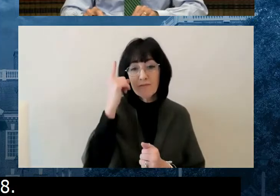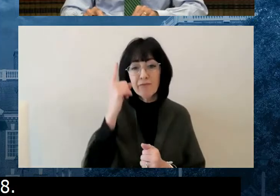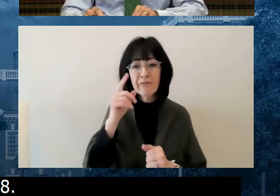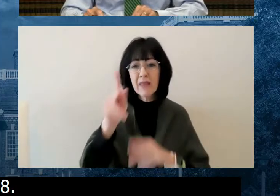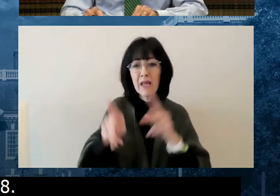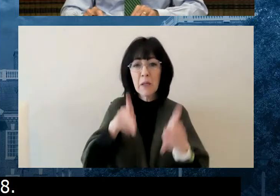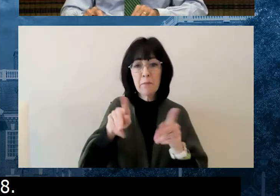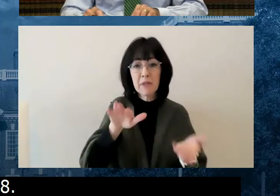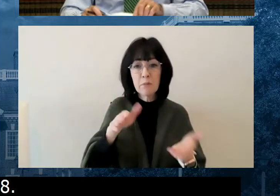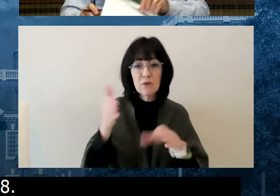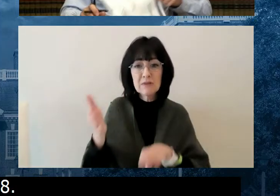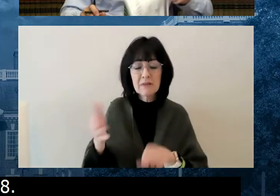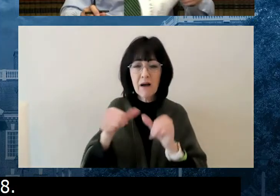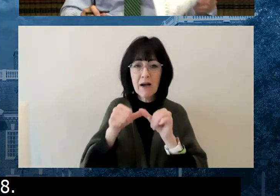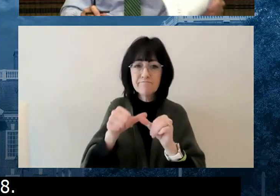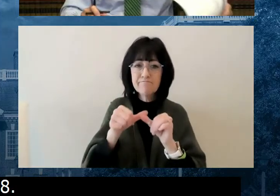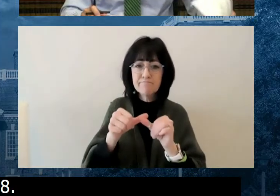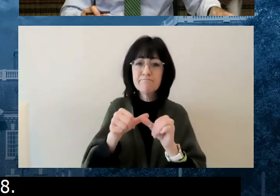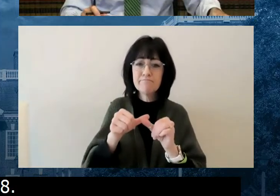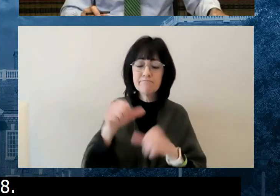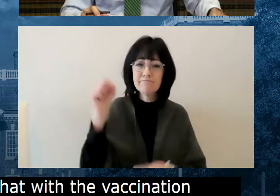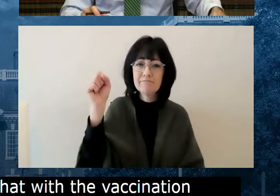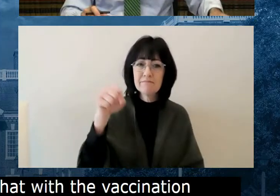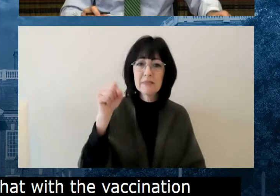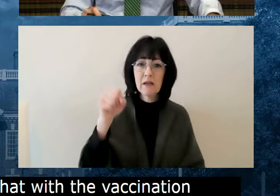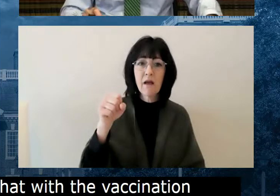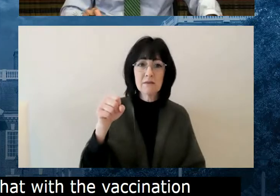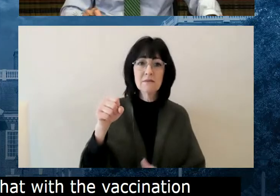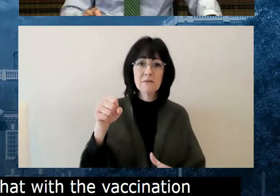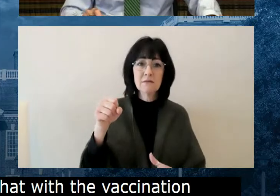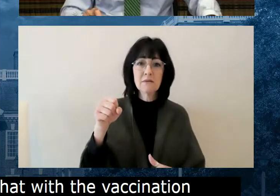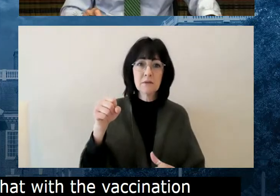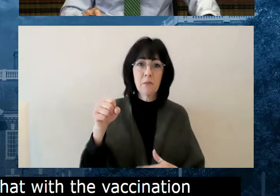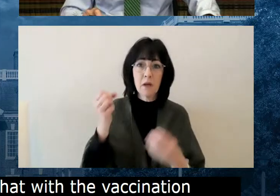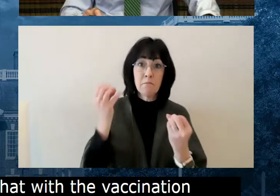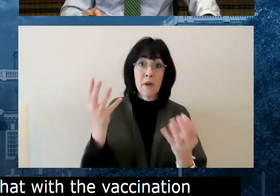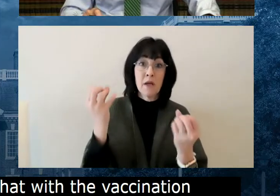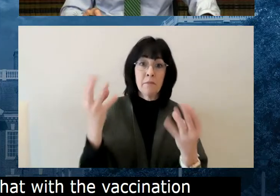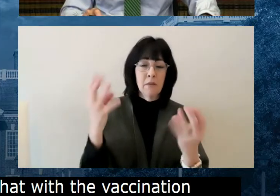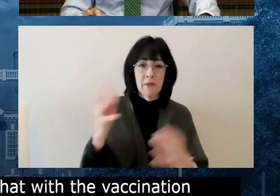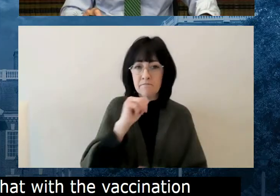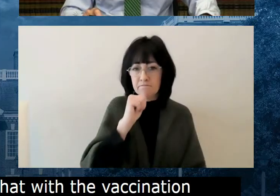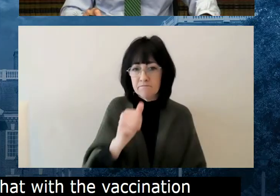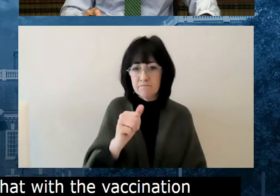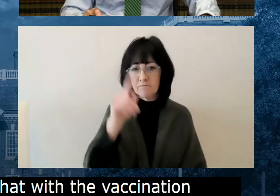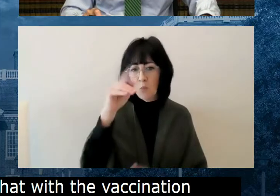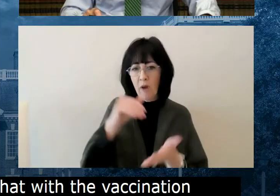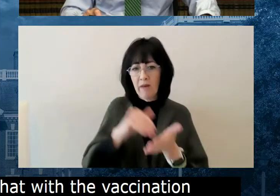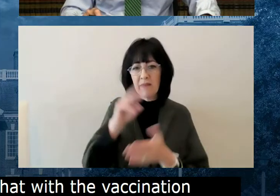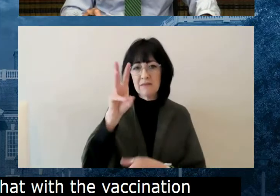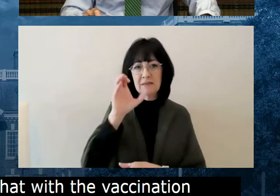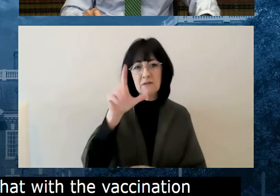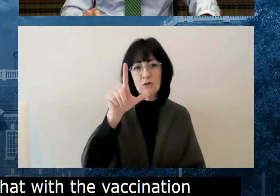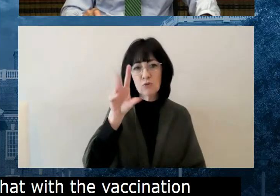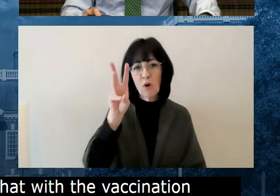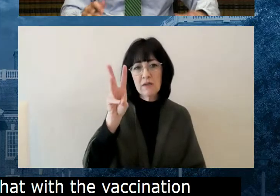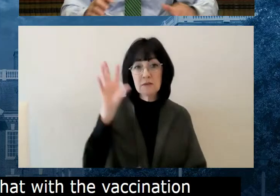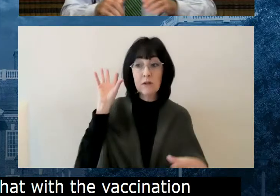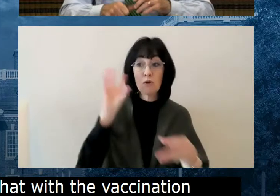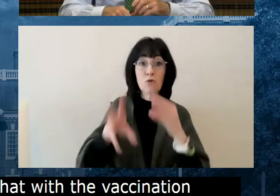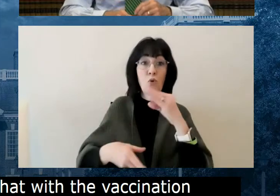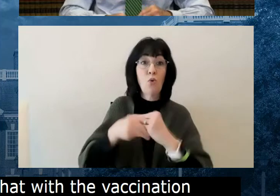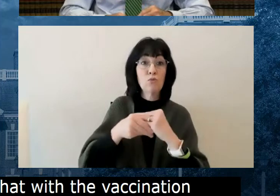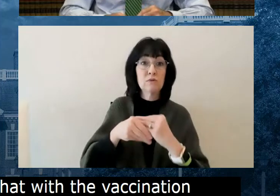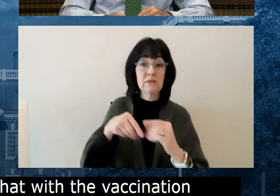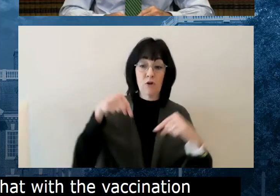protection, significant vaccination protection, you'll see this on the next slide. For the 65 and older population, we're just seeing